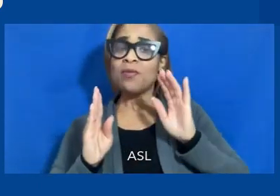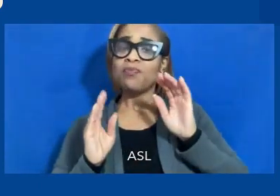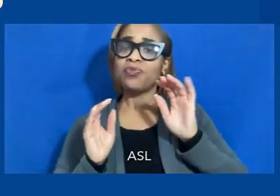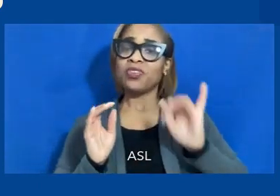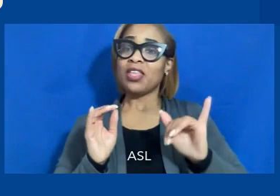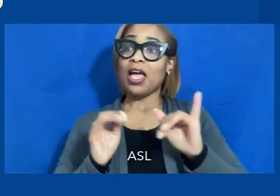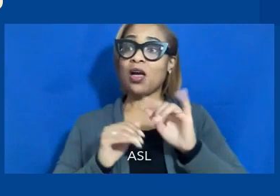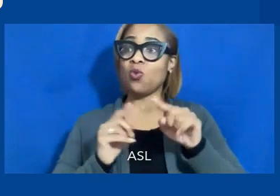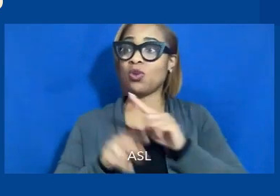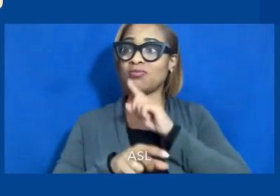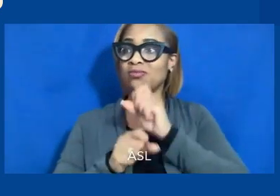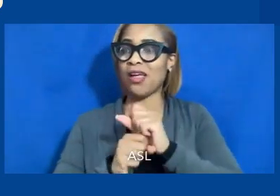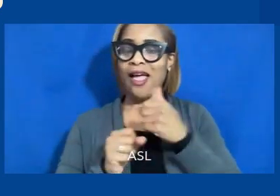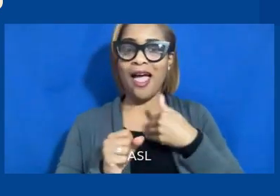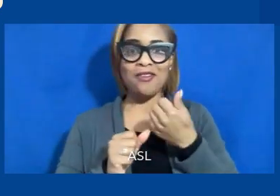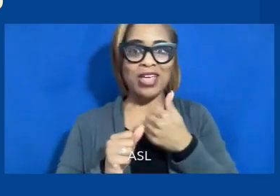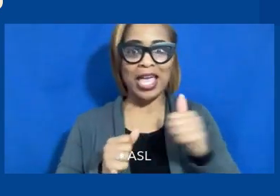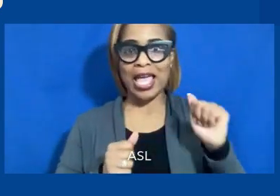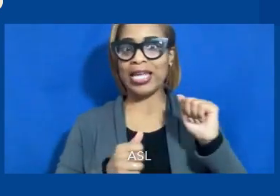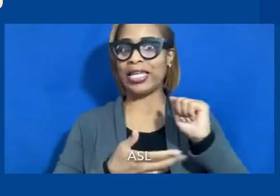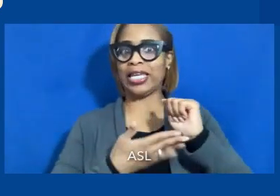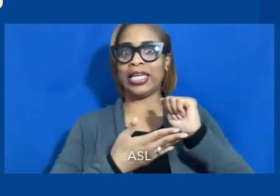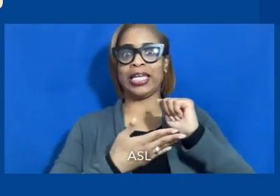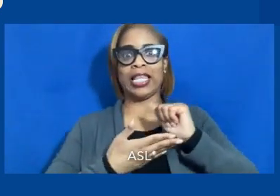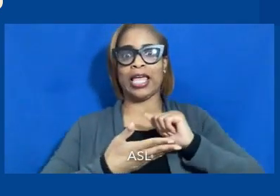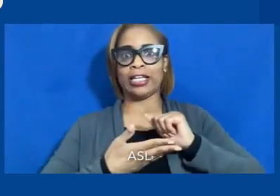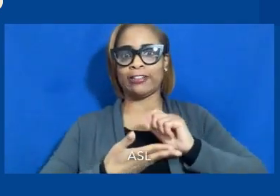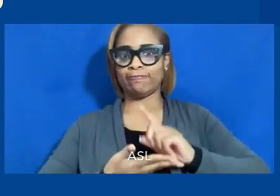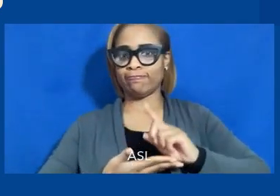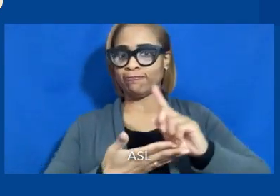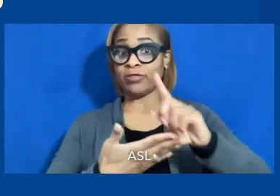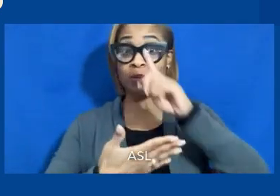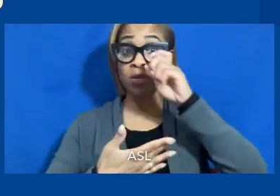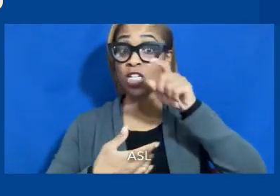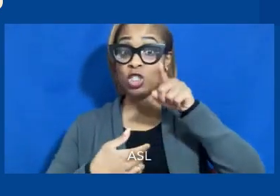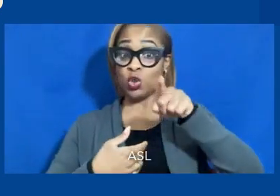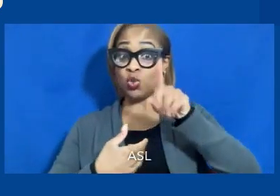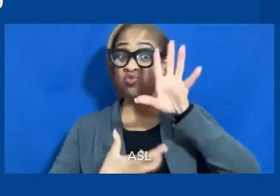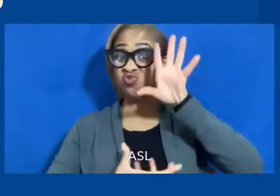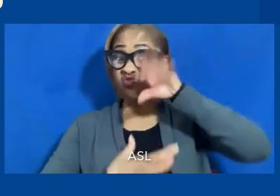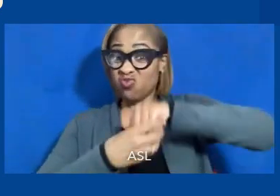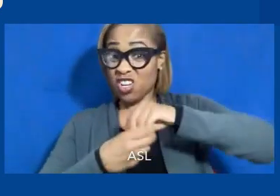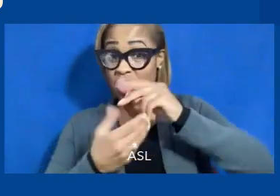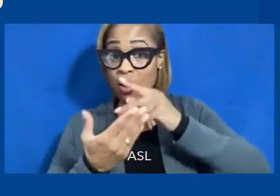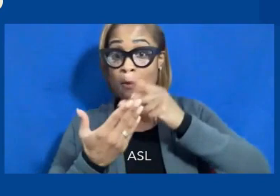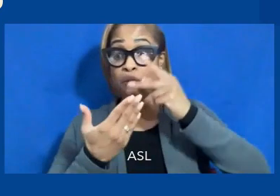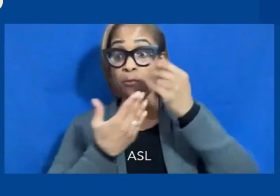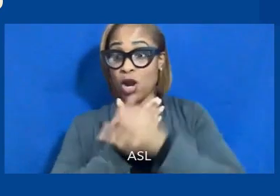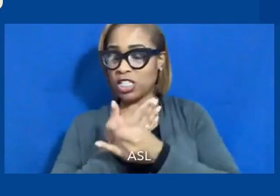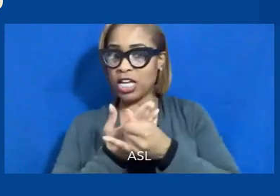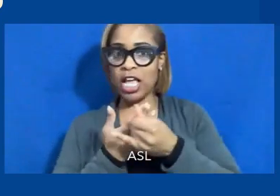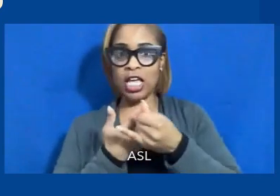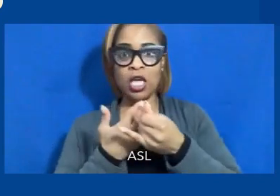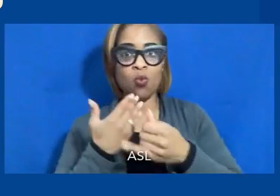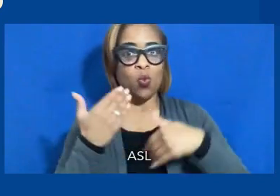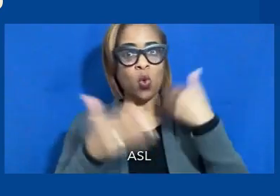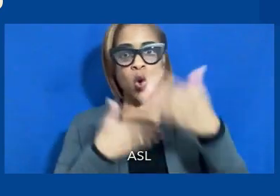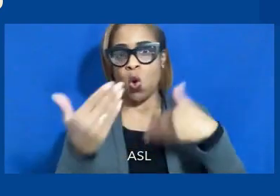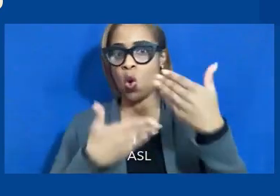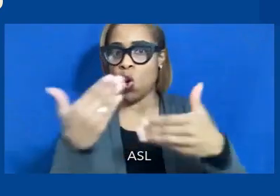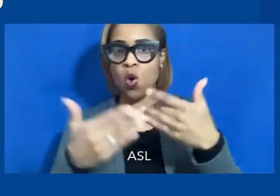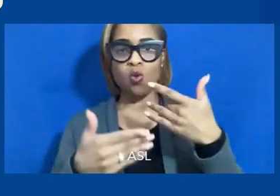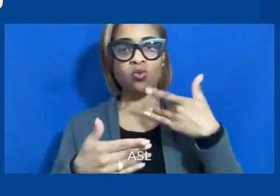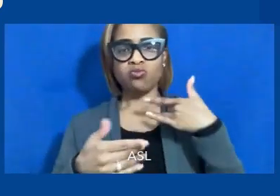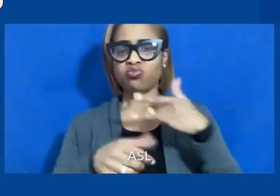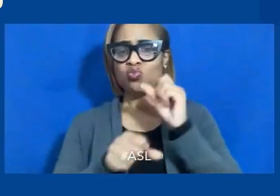any leverage, because once we're in that project and we're like in go mode, we're usually working so